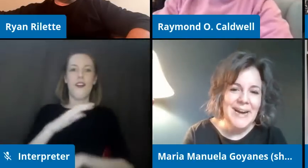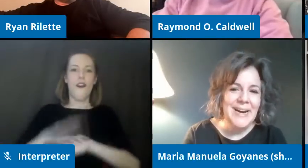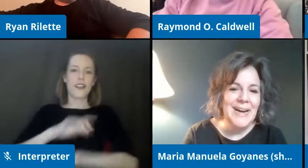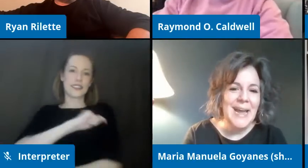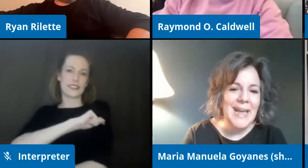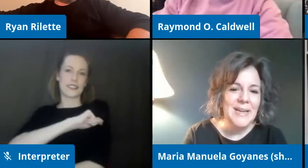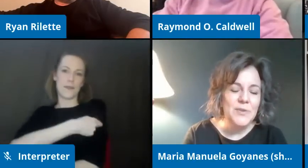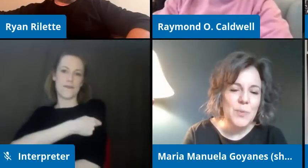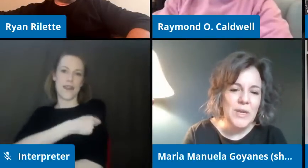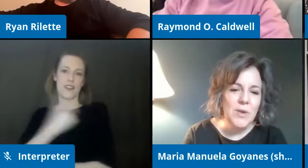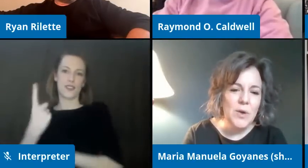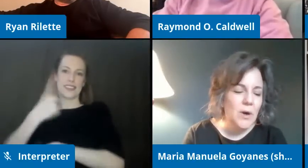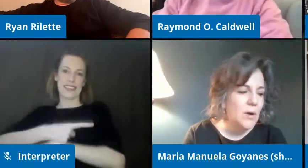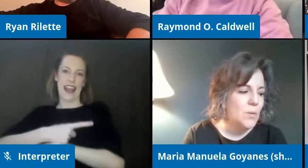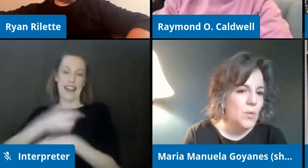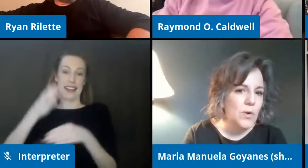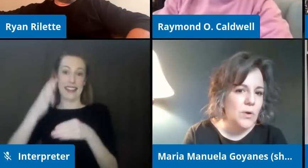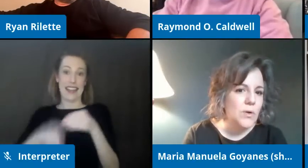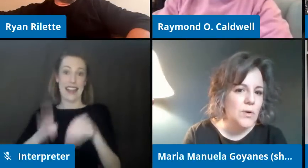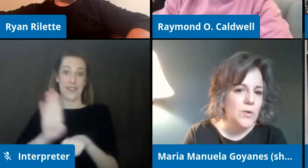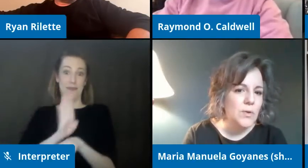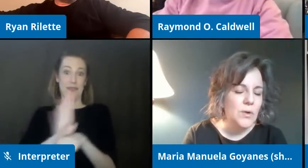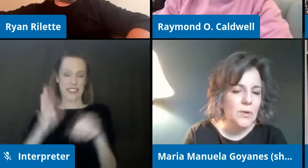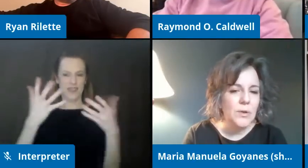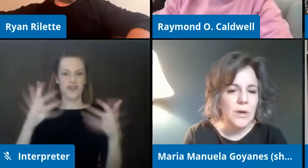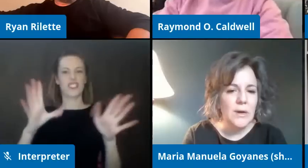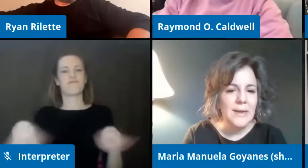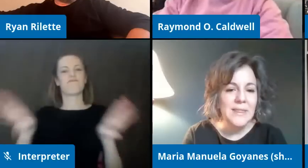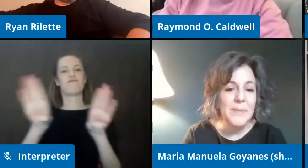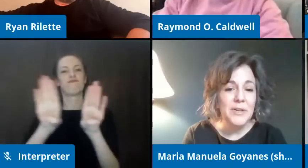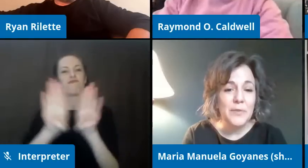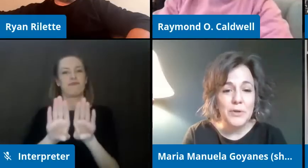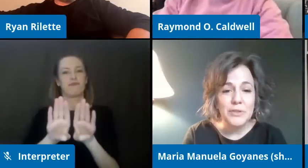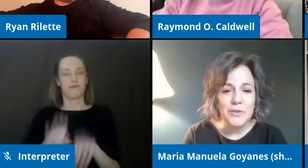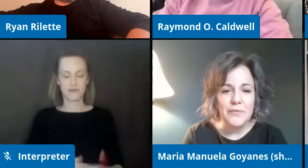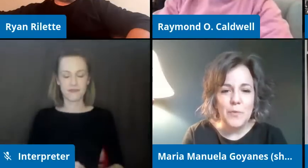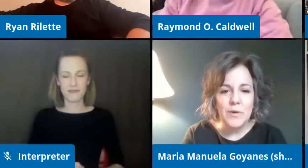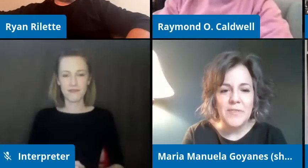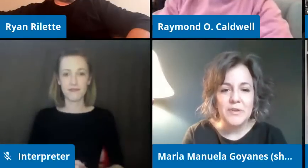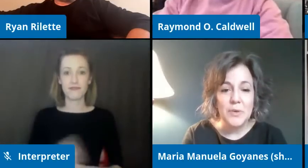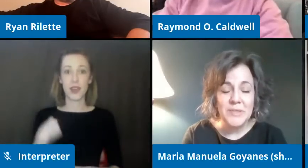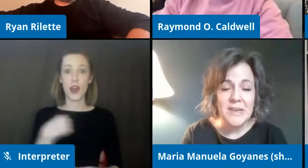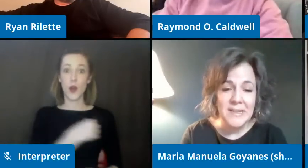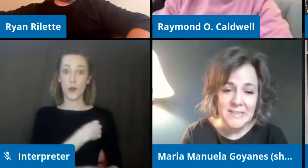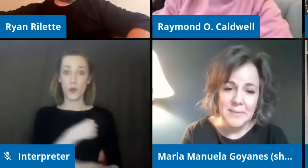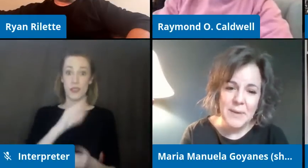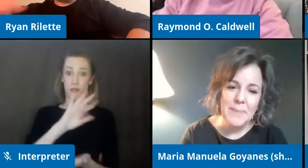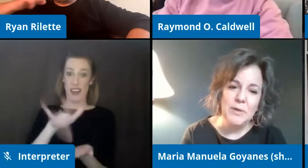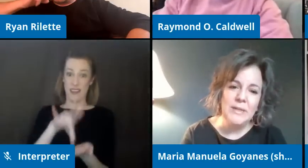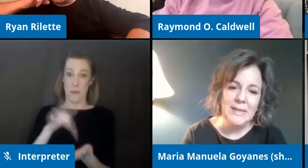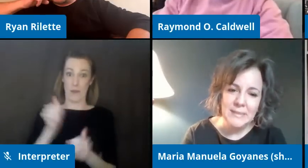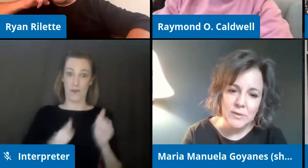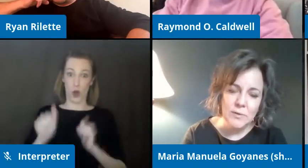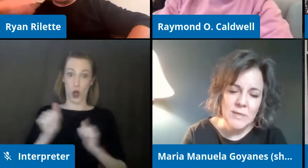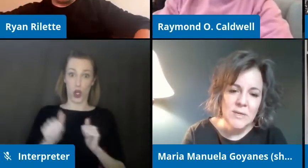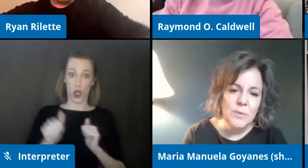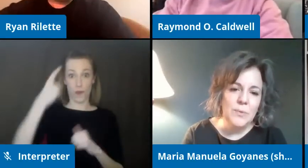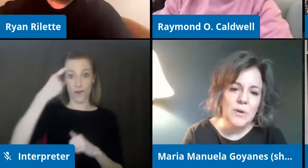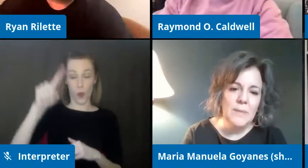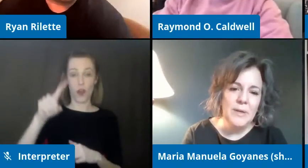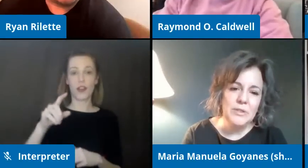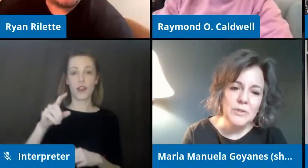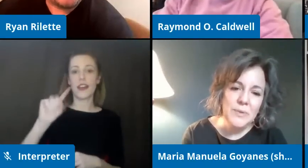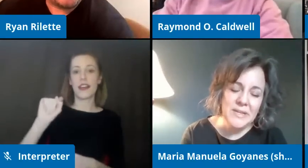actually. And we were in the middle of rehearsal for There's Always the Hudson by Paola